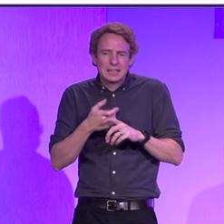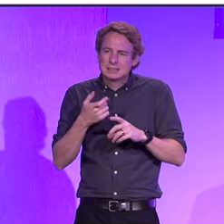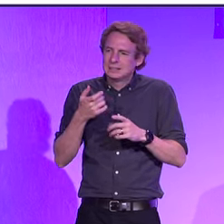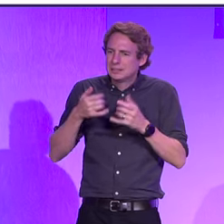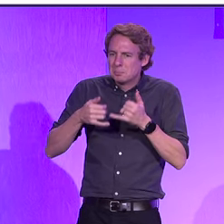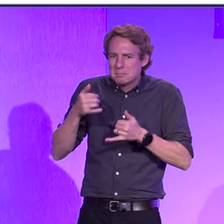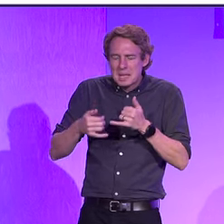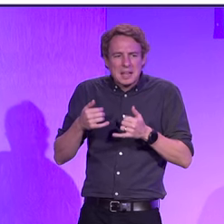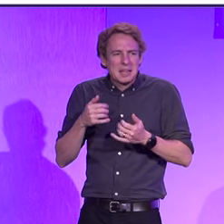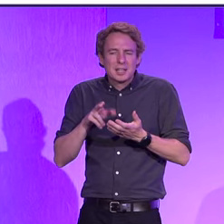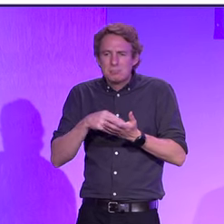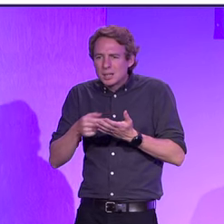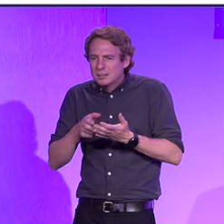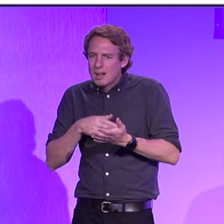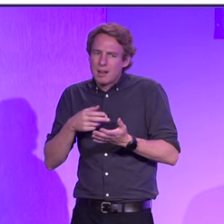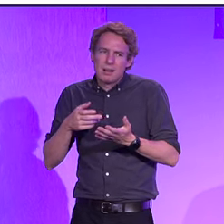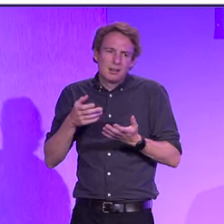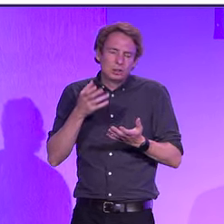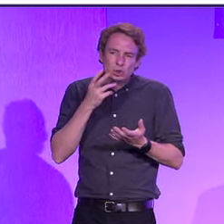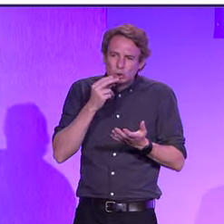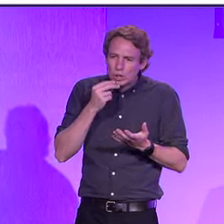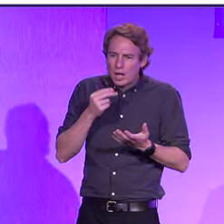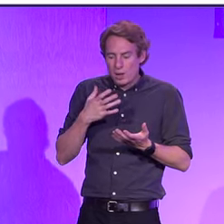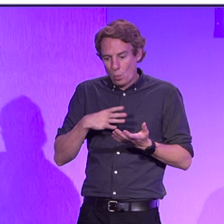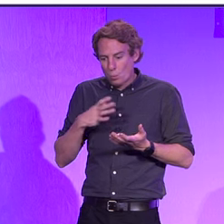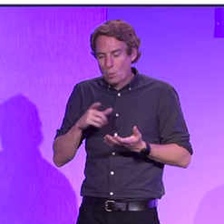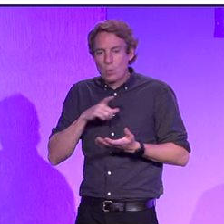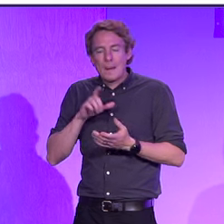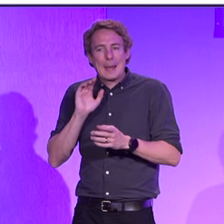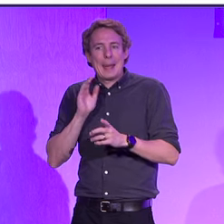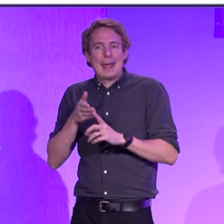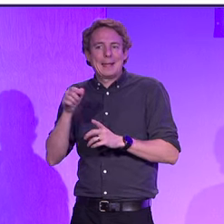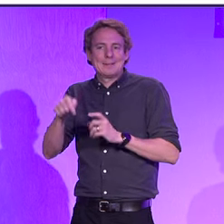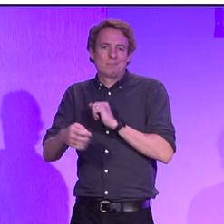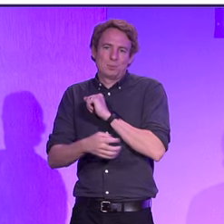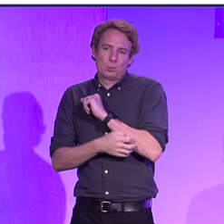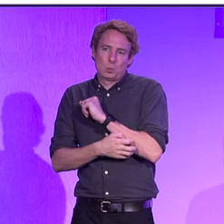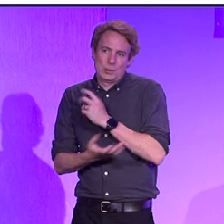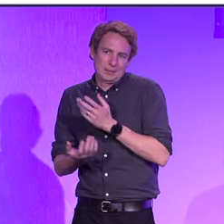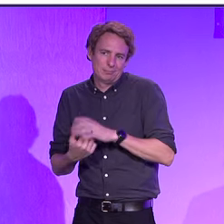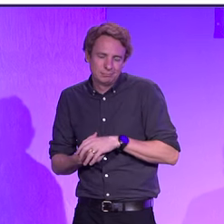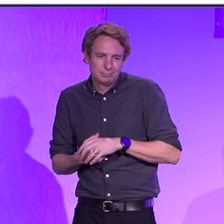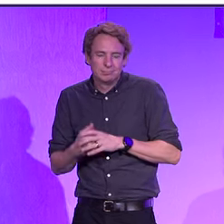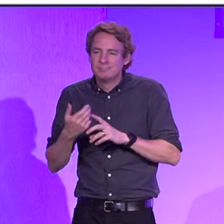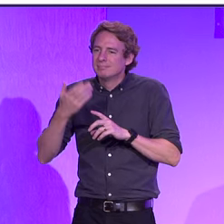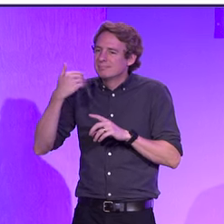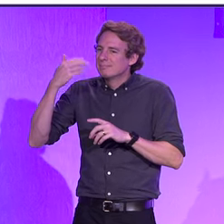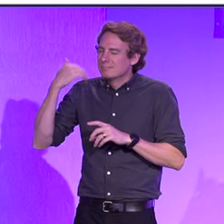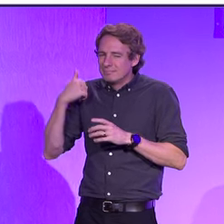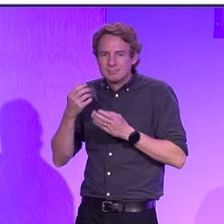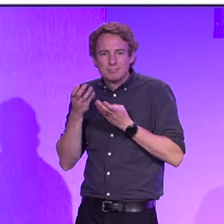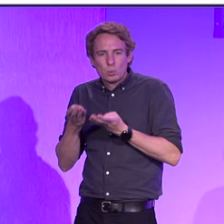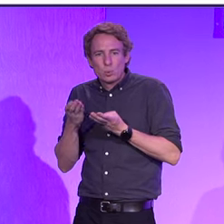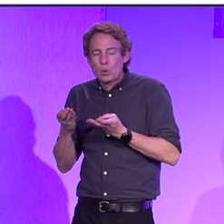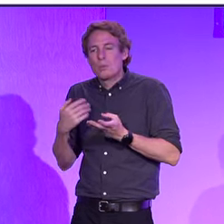milk, churn my butter, harvest wheat, extract sugar, just to bake a cookie. Even when I was a baker and living with a